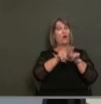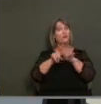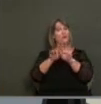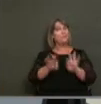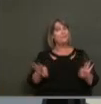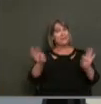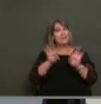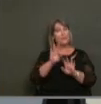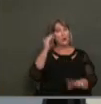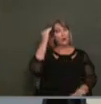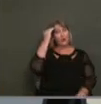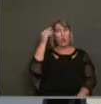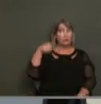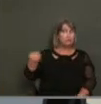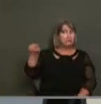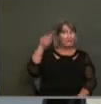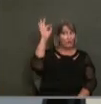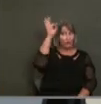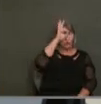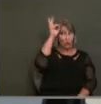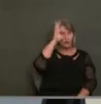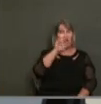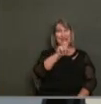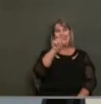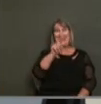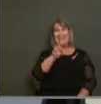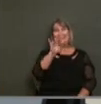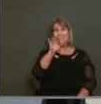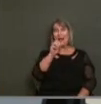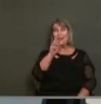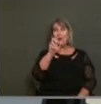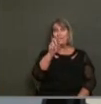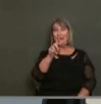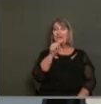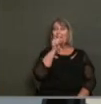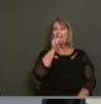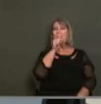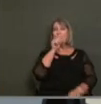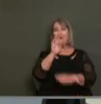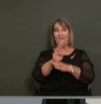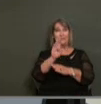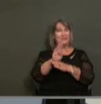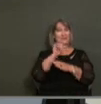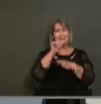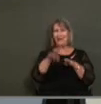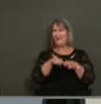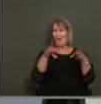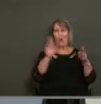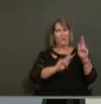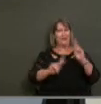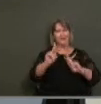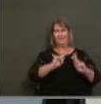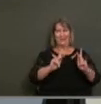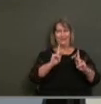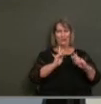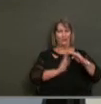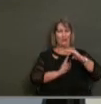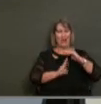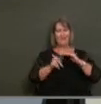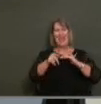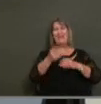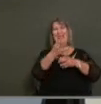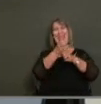important to know, for people that don't know, that Texas Biomed is a private facility. It's not even open to the public, and they already